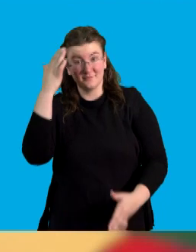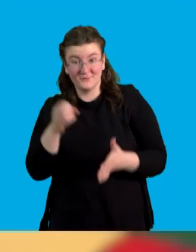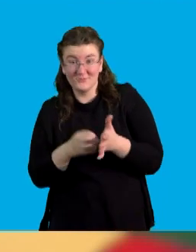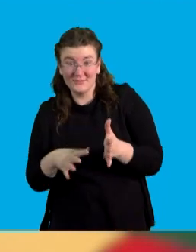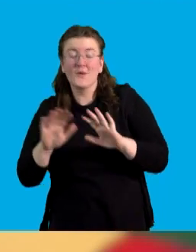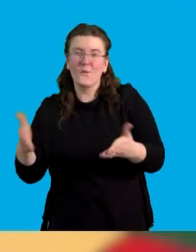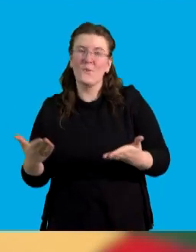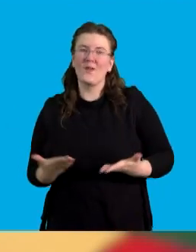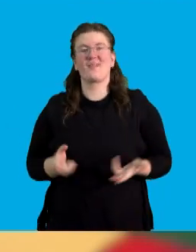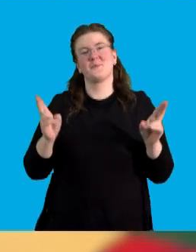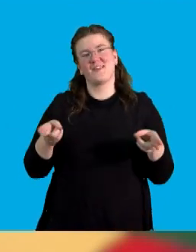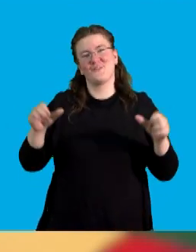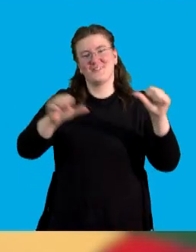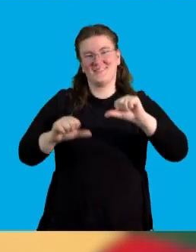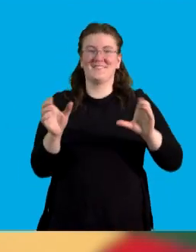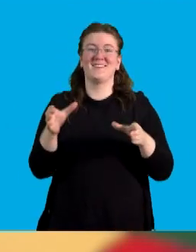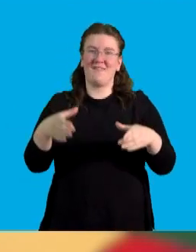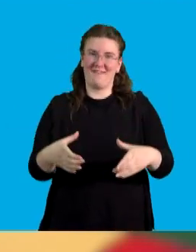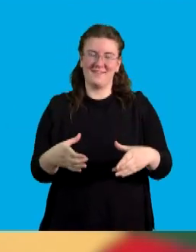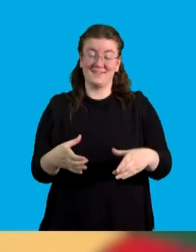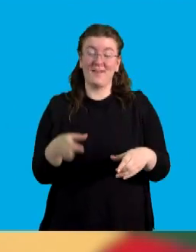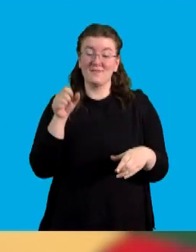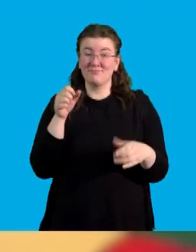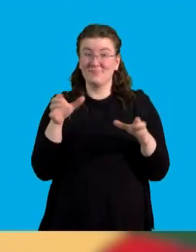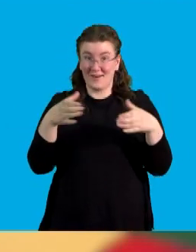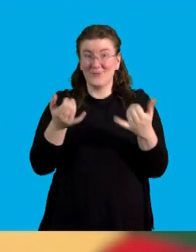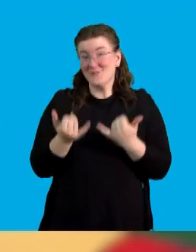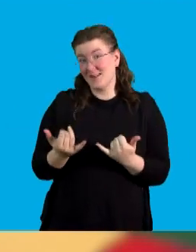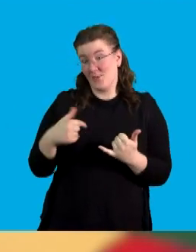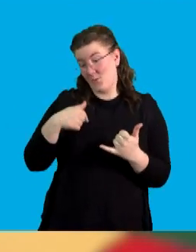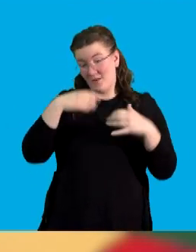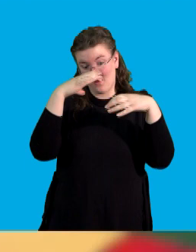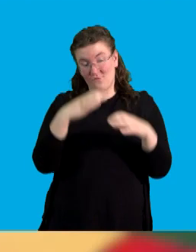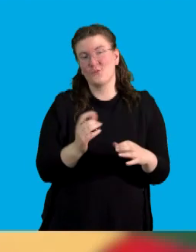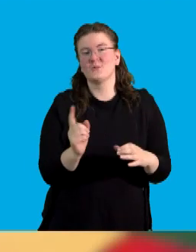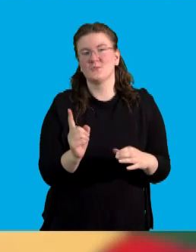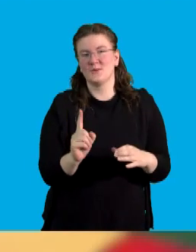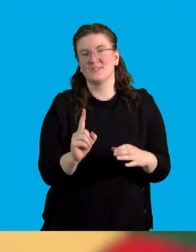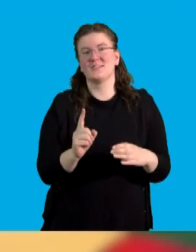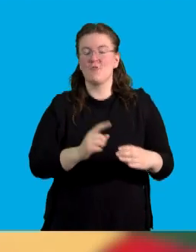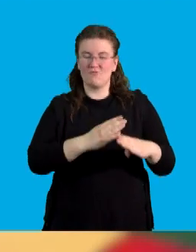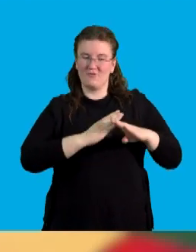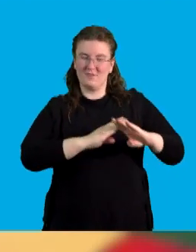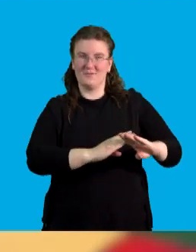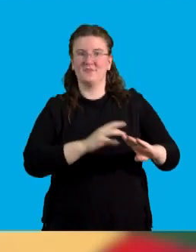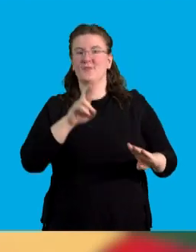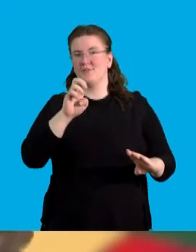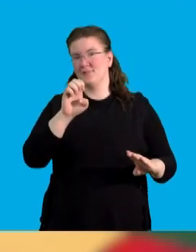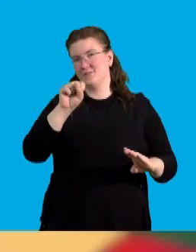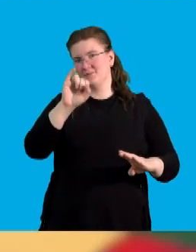Hello learners and welcome to your natural sciences lesson. So in this lesson we're going to be looking in detail at what resistors